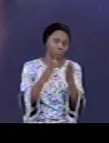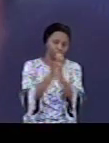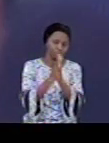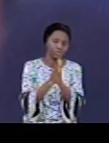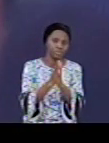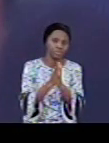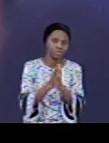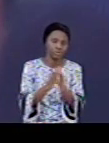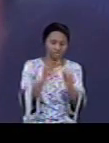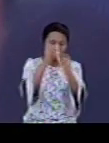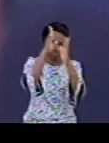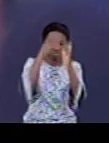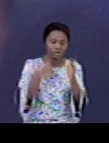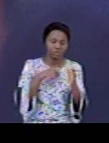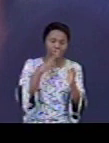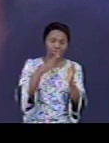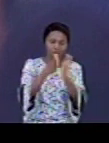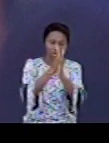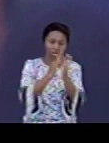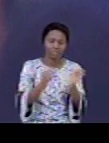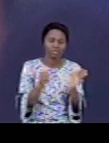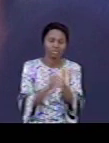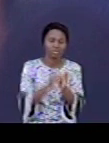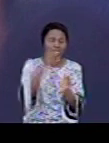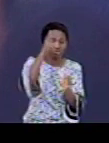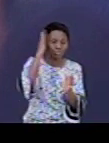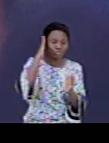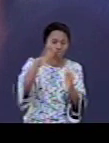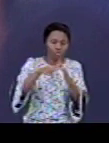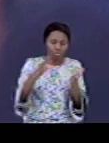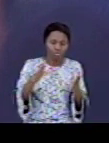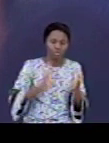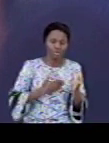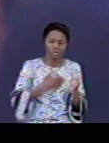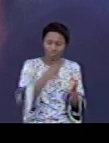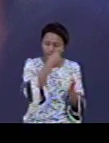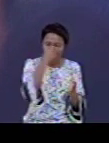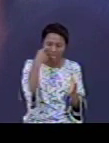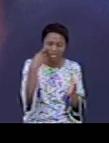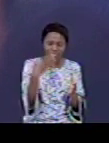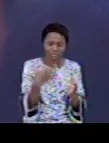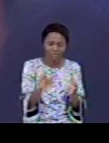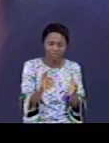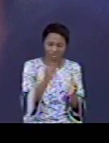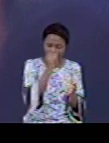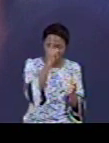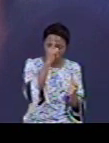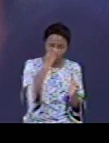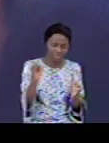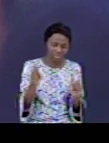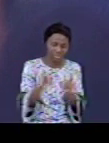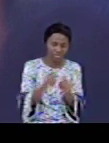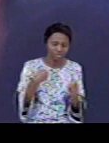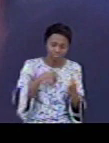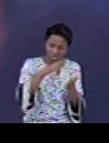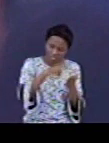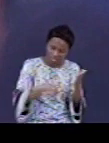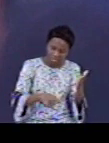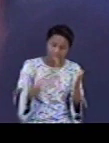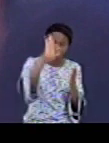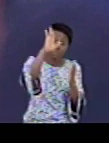Father, we're asking that you will open our eyes of understanding as we read your